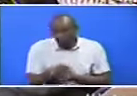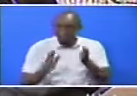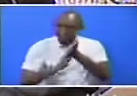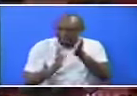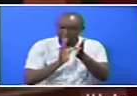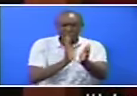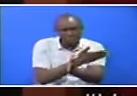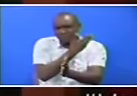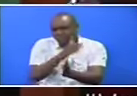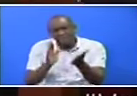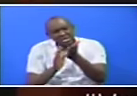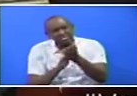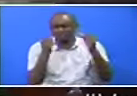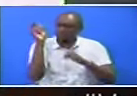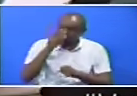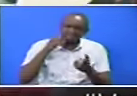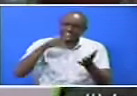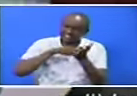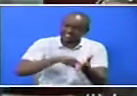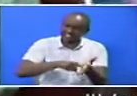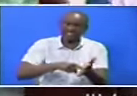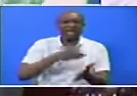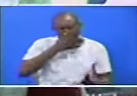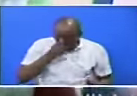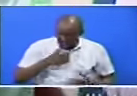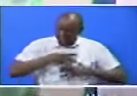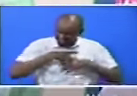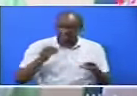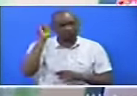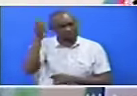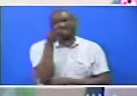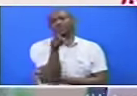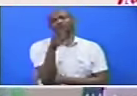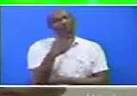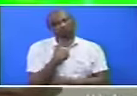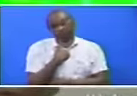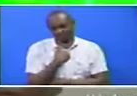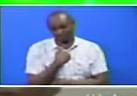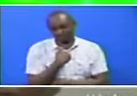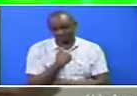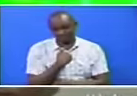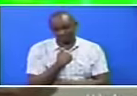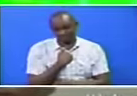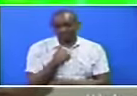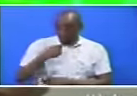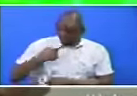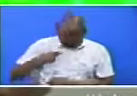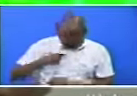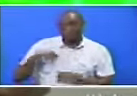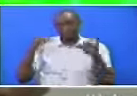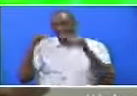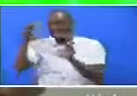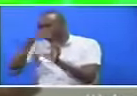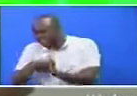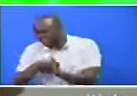to the president, whom she insisted had the best interests of Kenyans at heart. I have played in